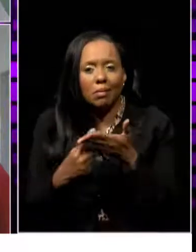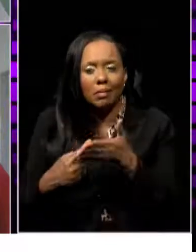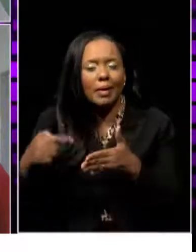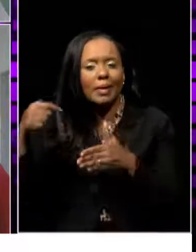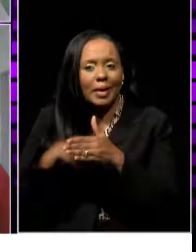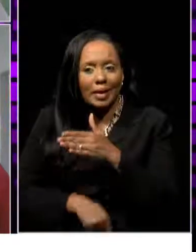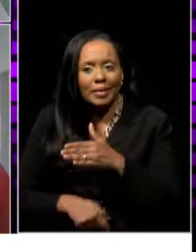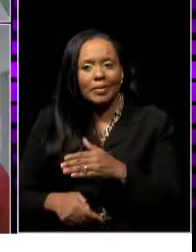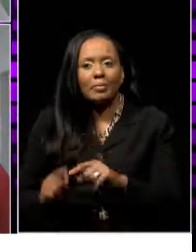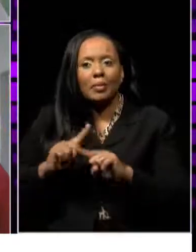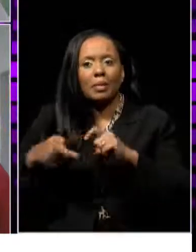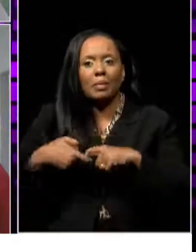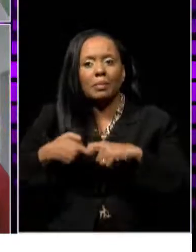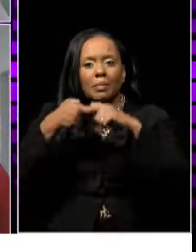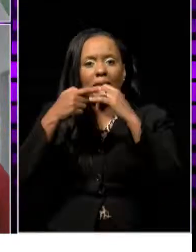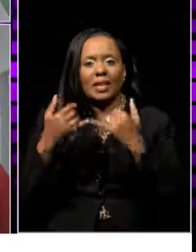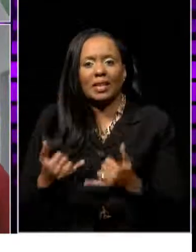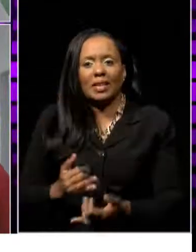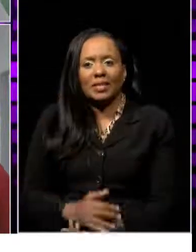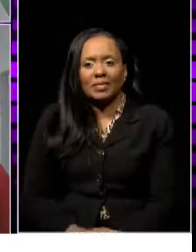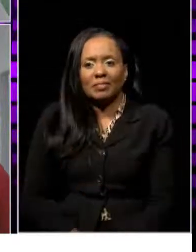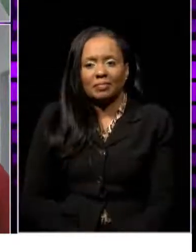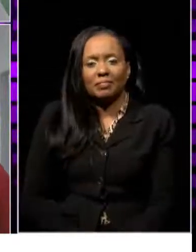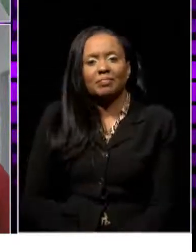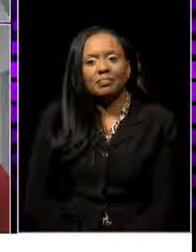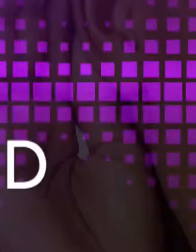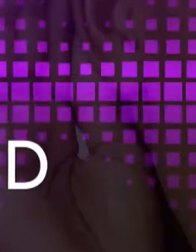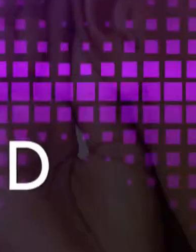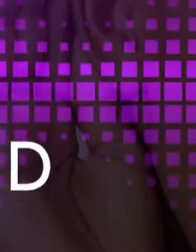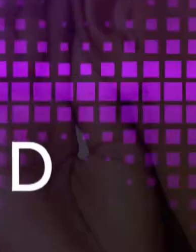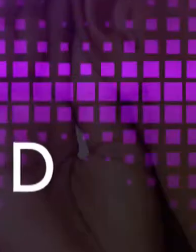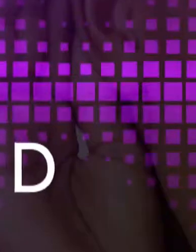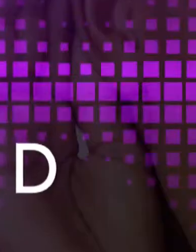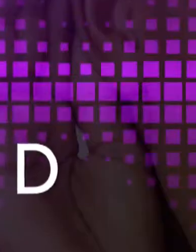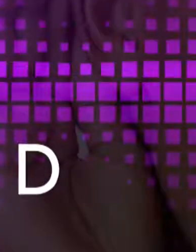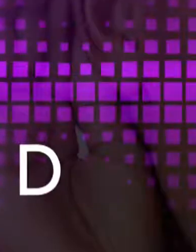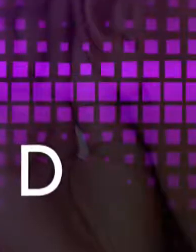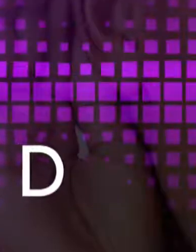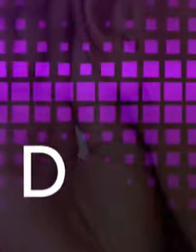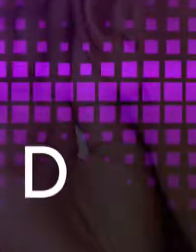on this question. We'll be right back after the break. This is the Listen Up Accord.